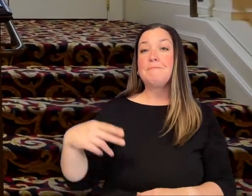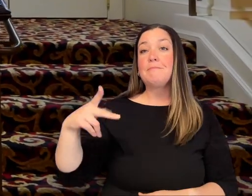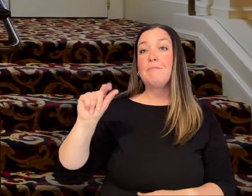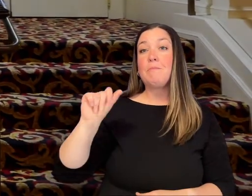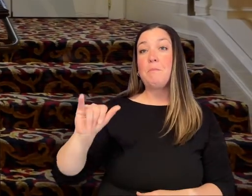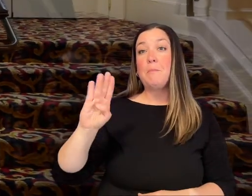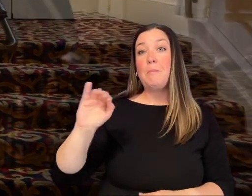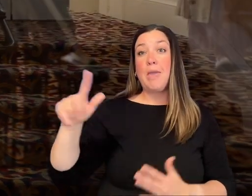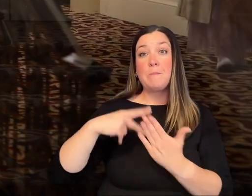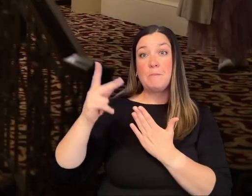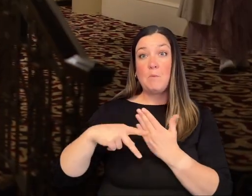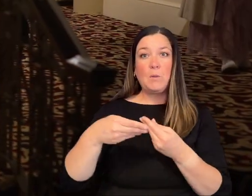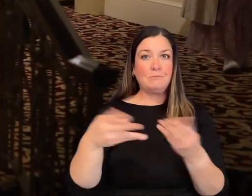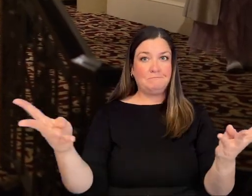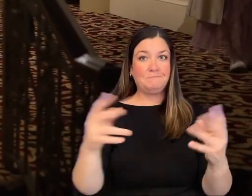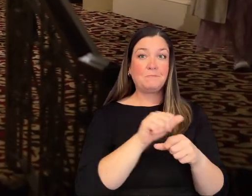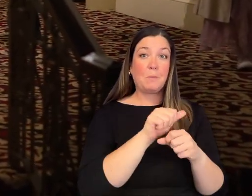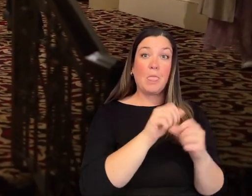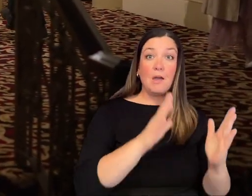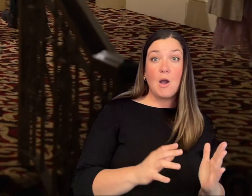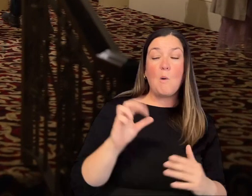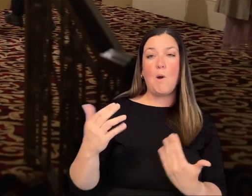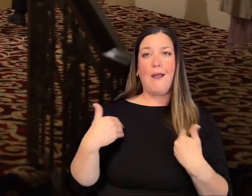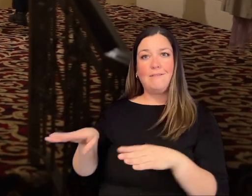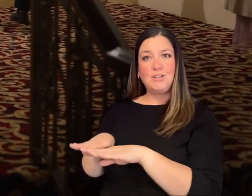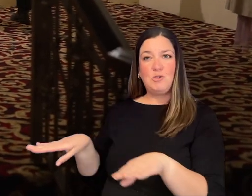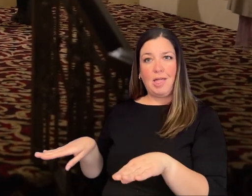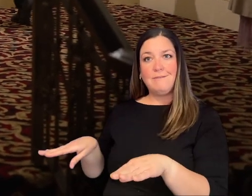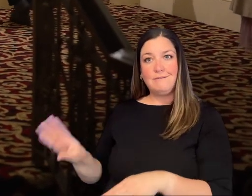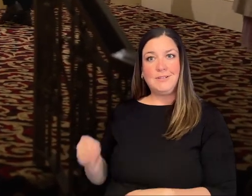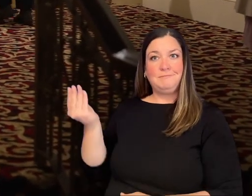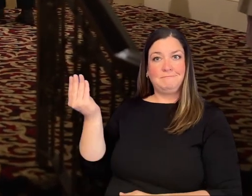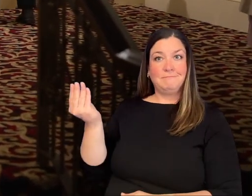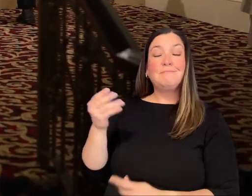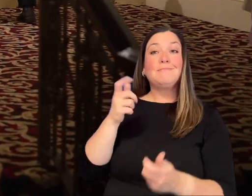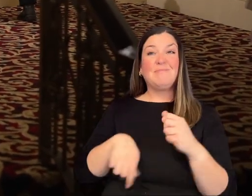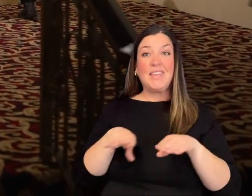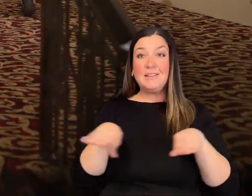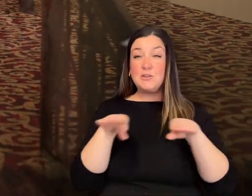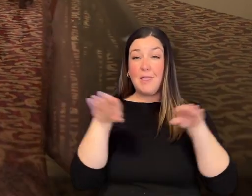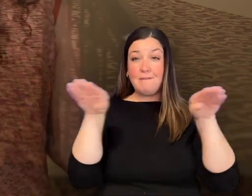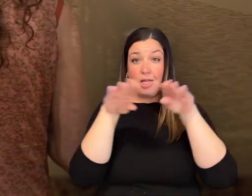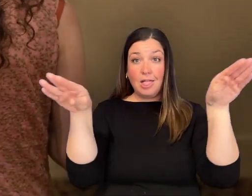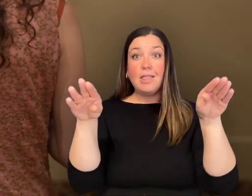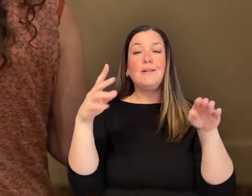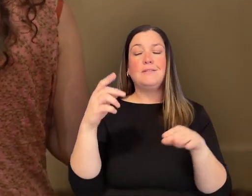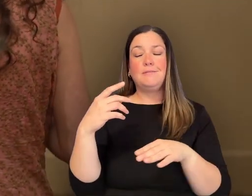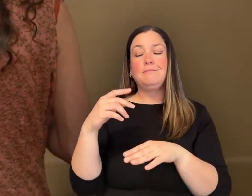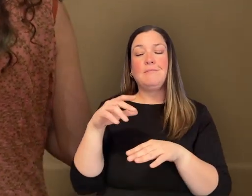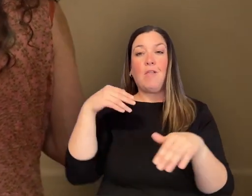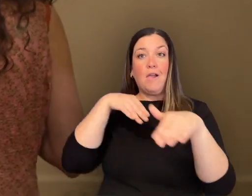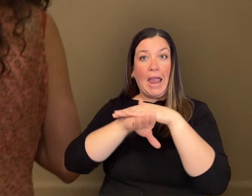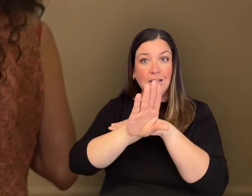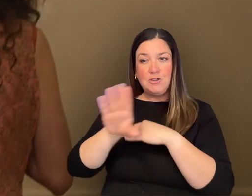Playbills for most shows are distributed by ushers or in shelves on every level just outside each entrance